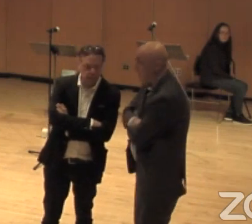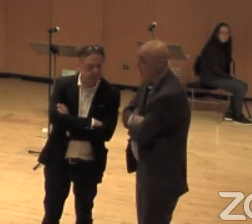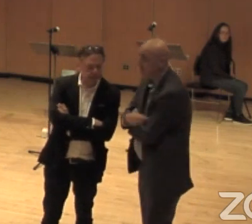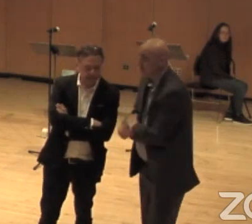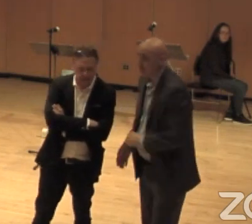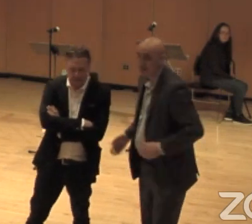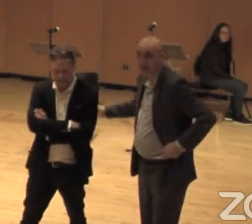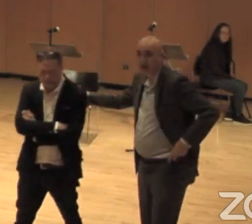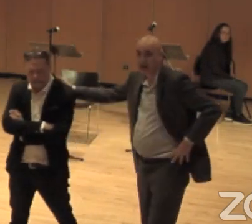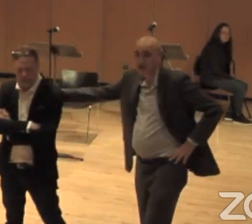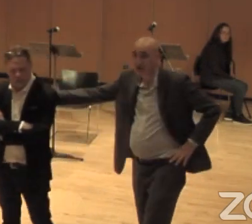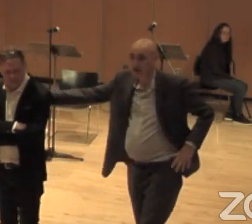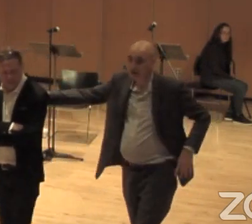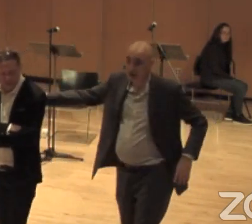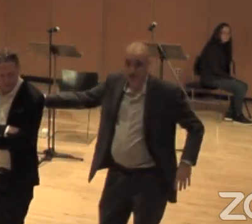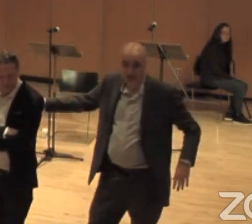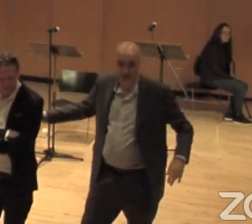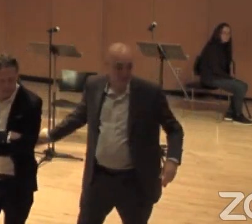e